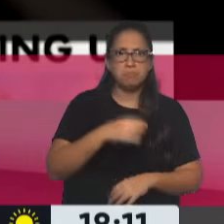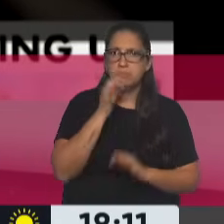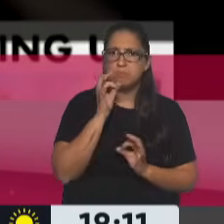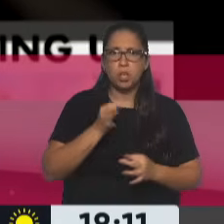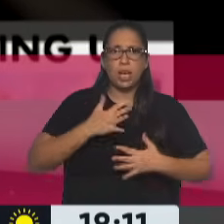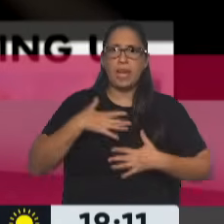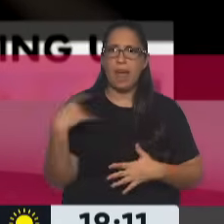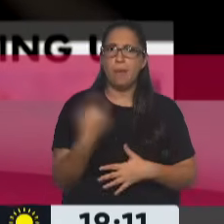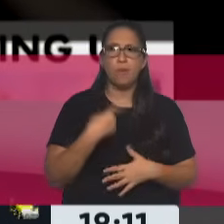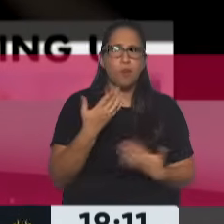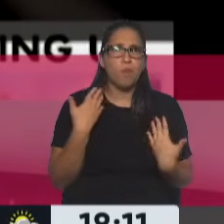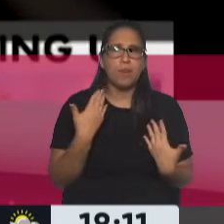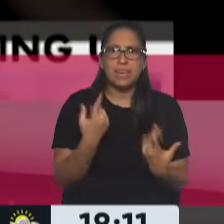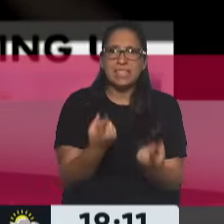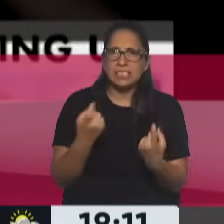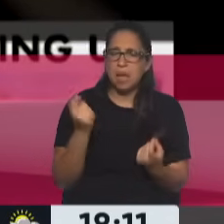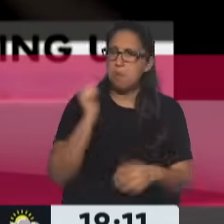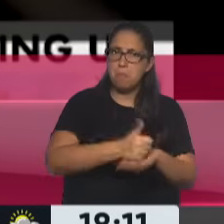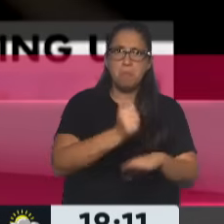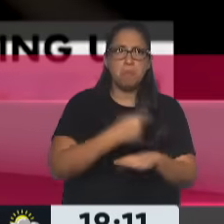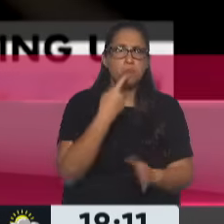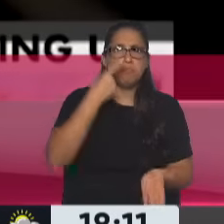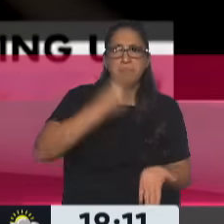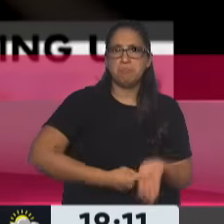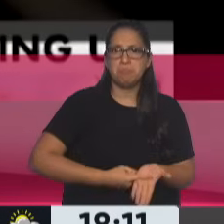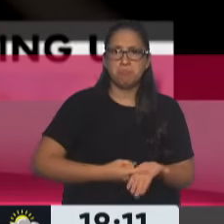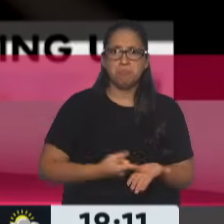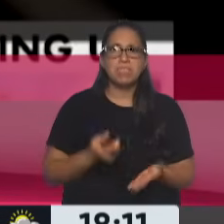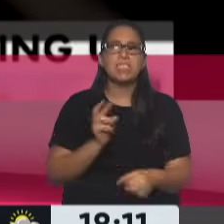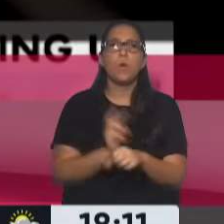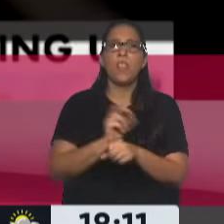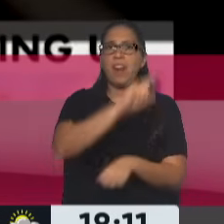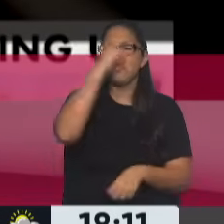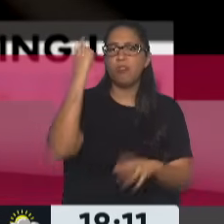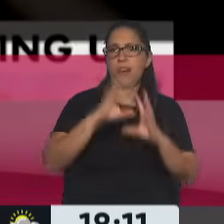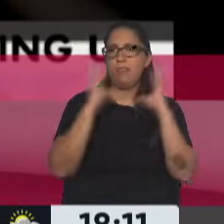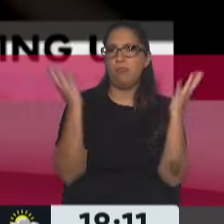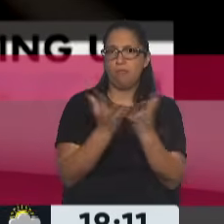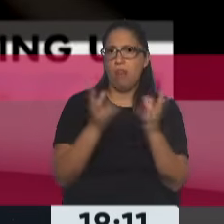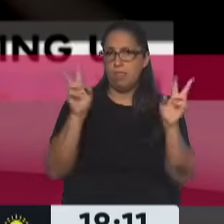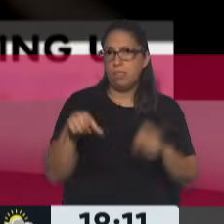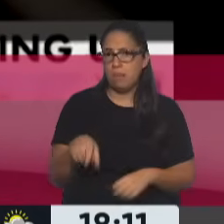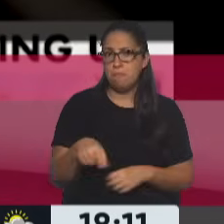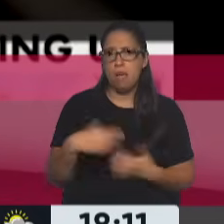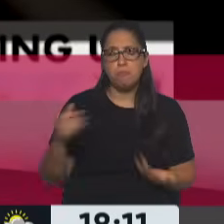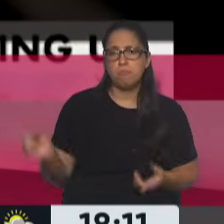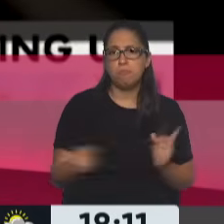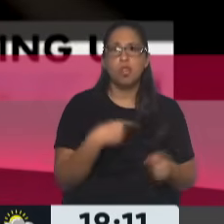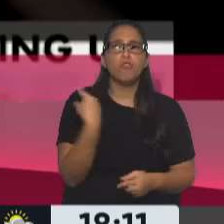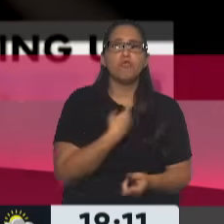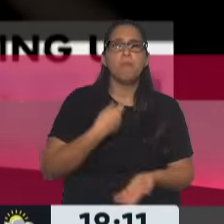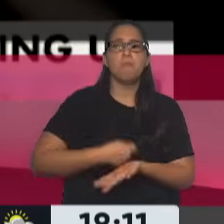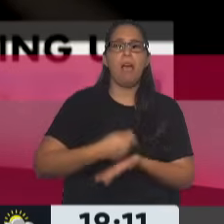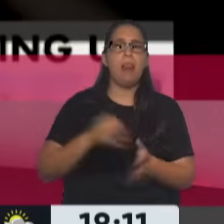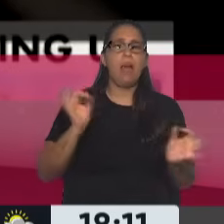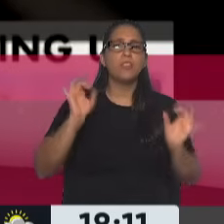we need on Greenland because we want it. We're talking about national security and international security. So we're going to not have to pay anything other than the